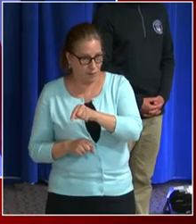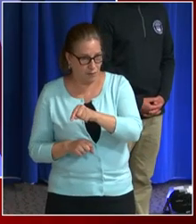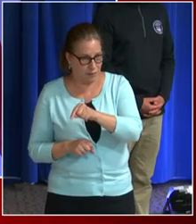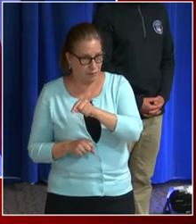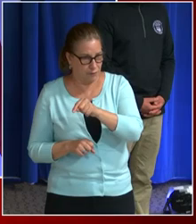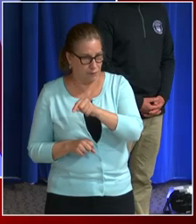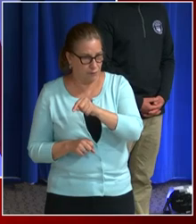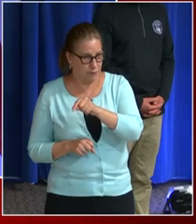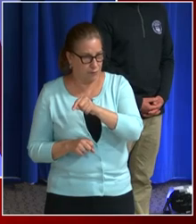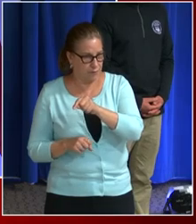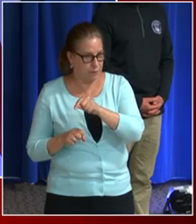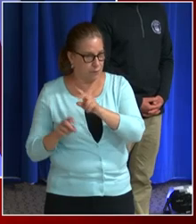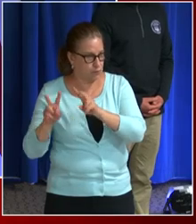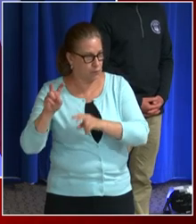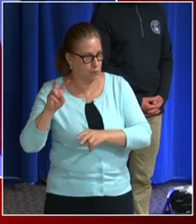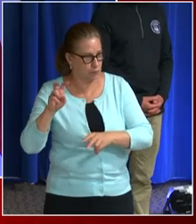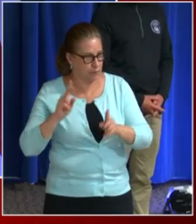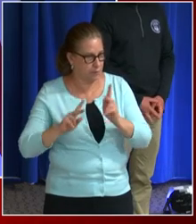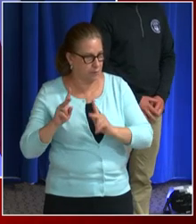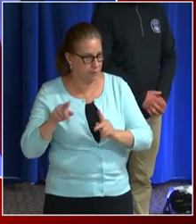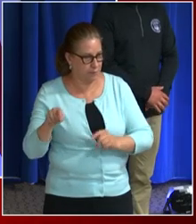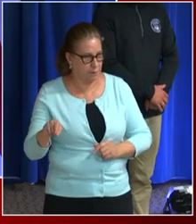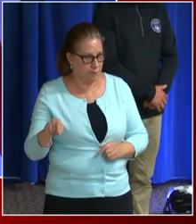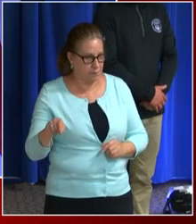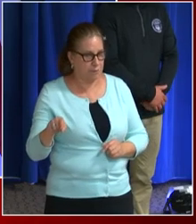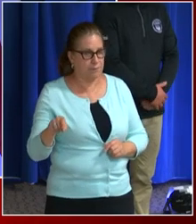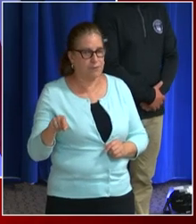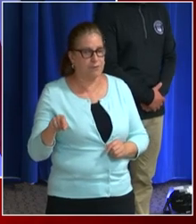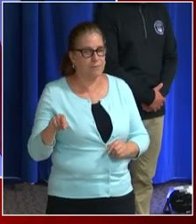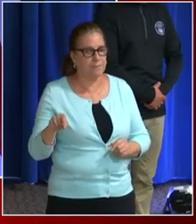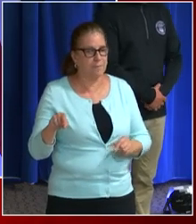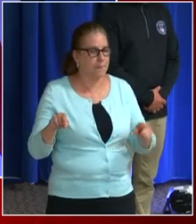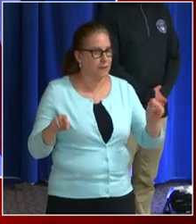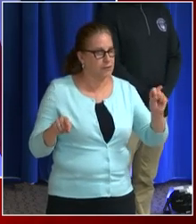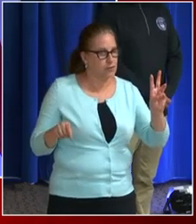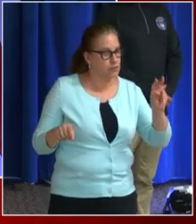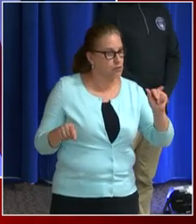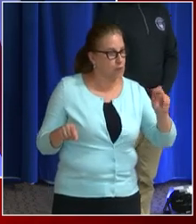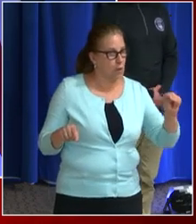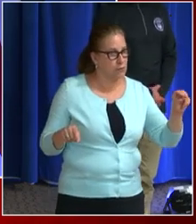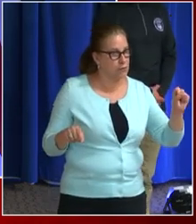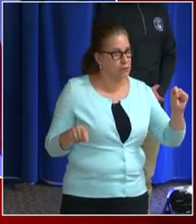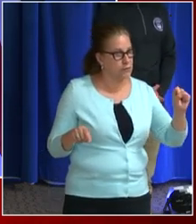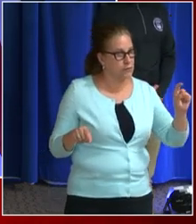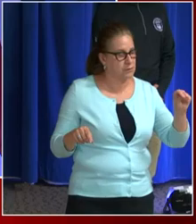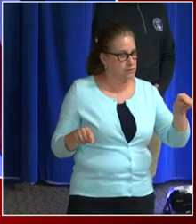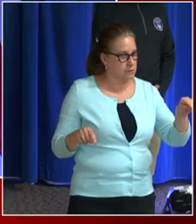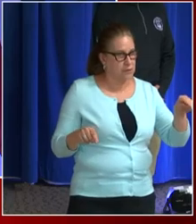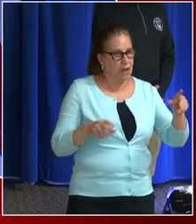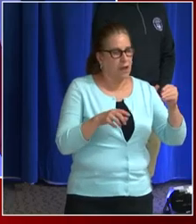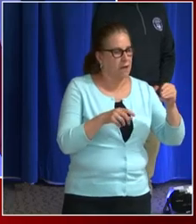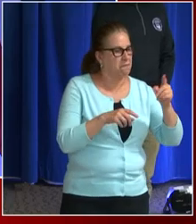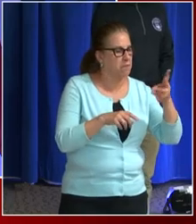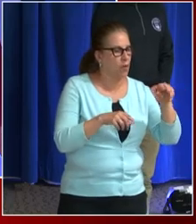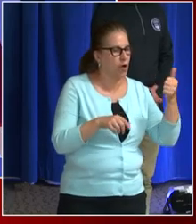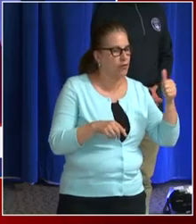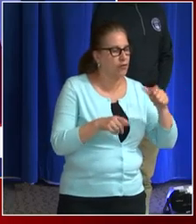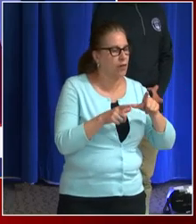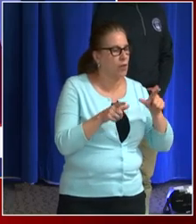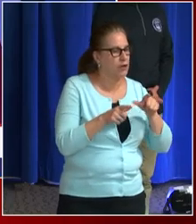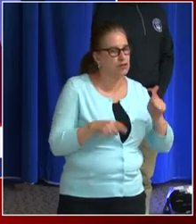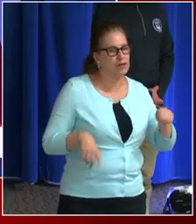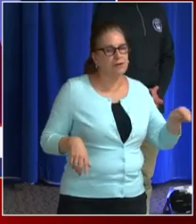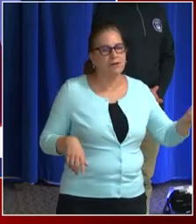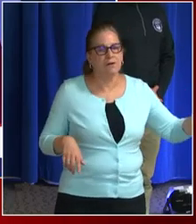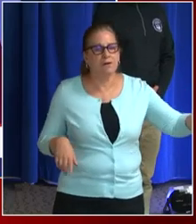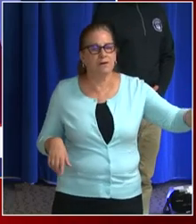in the 1500 block of Swan Street. And then in multiple locations throughout the city, we exceeded